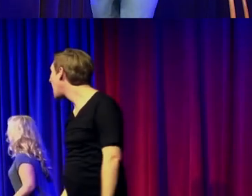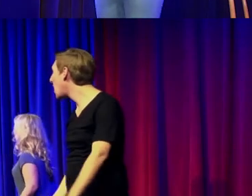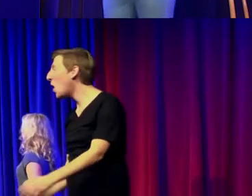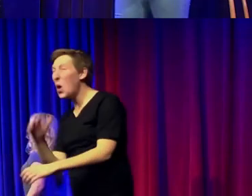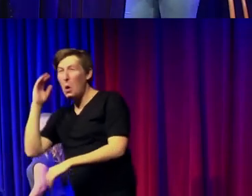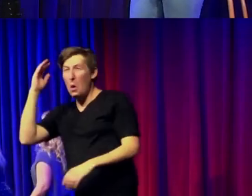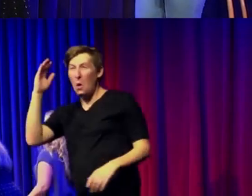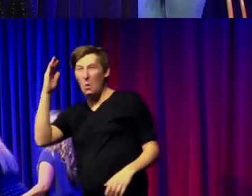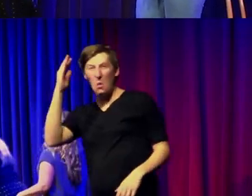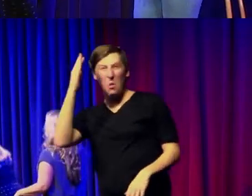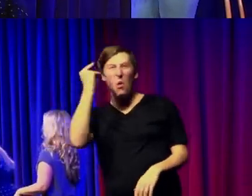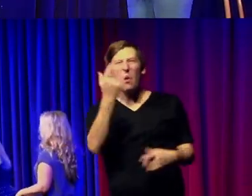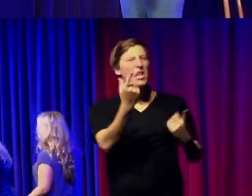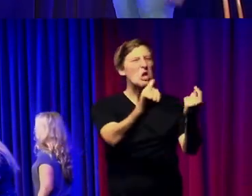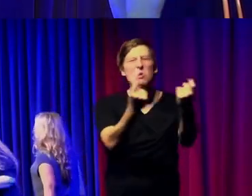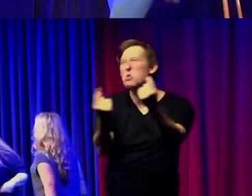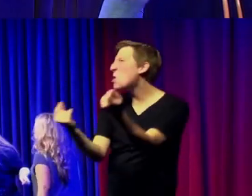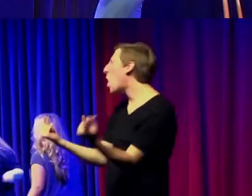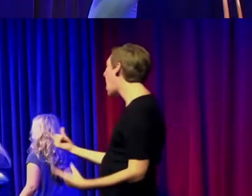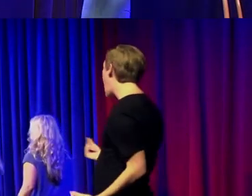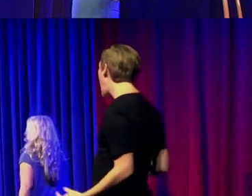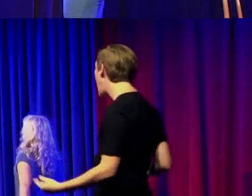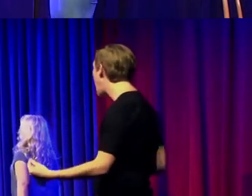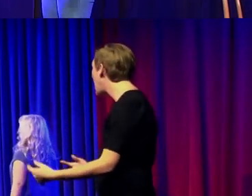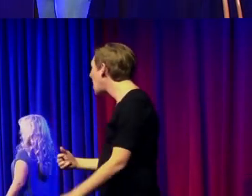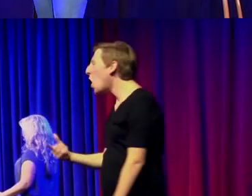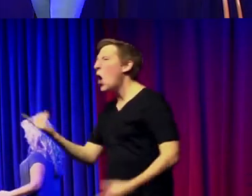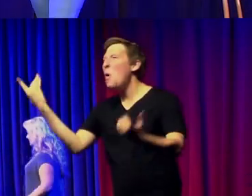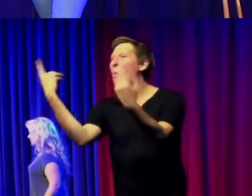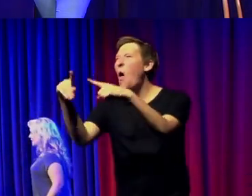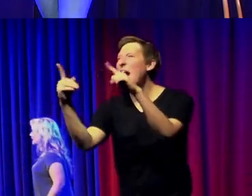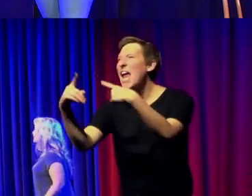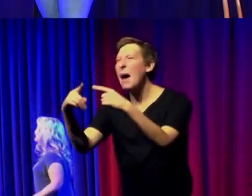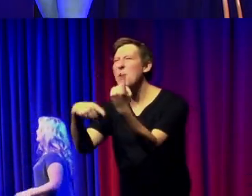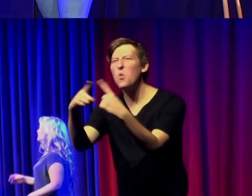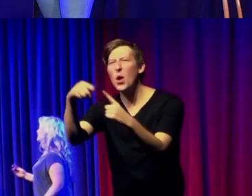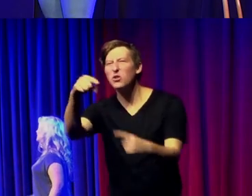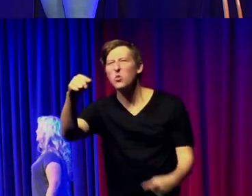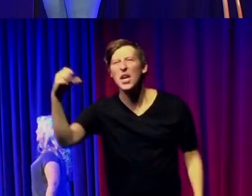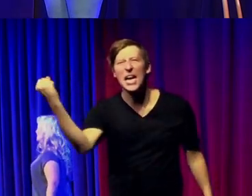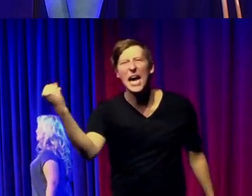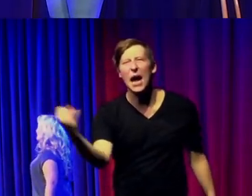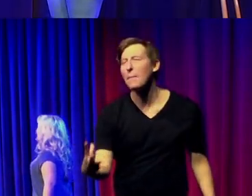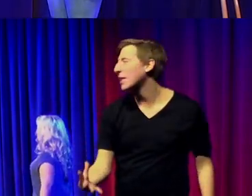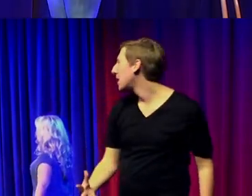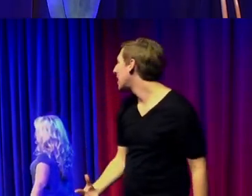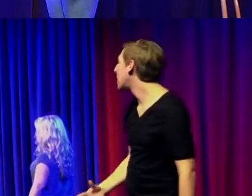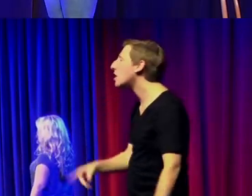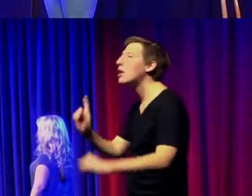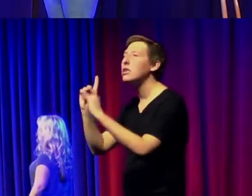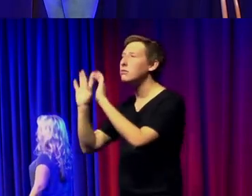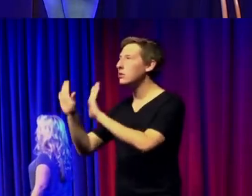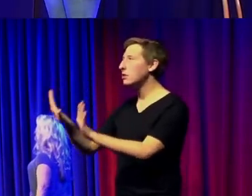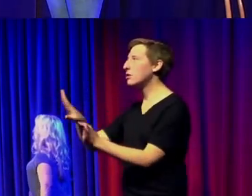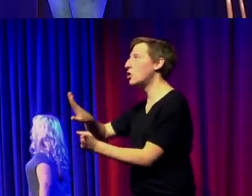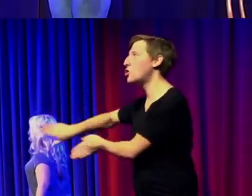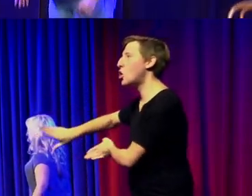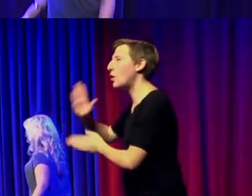gooey? What happened in the casino? Look here. No,